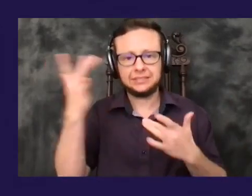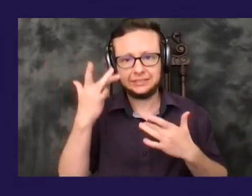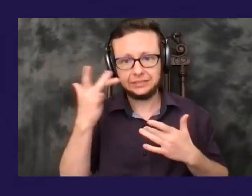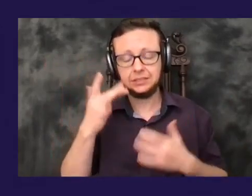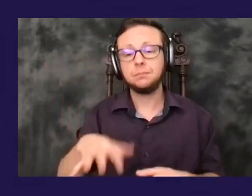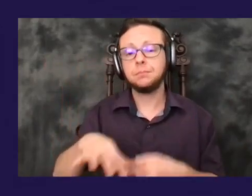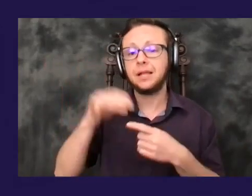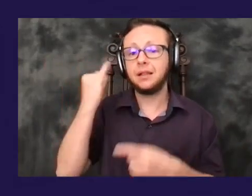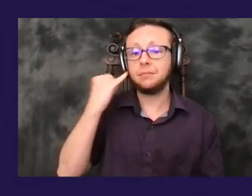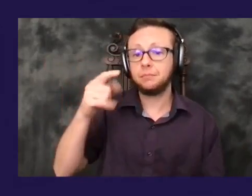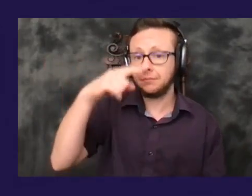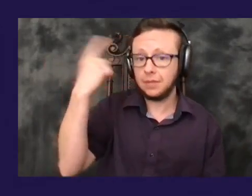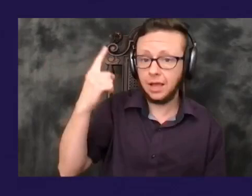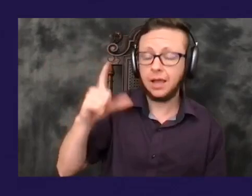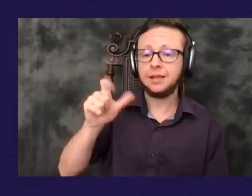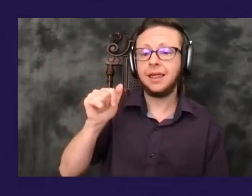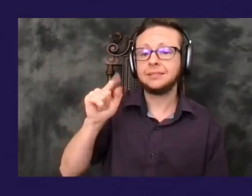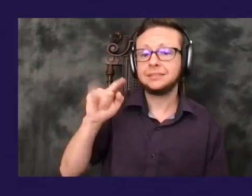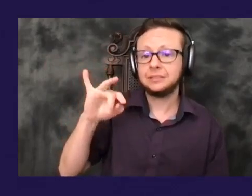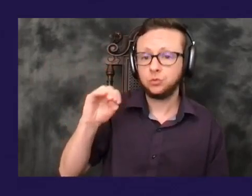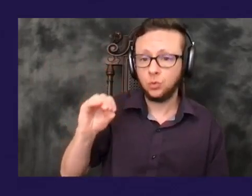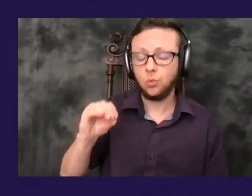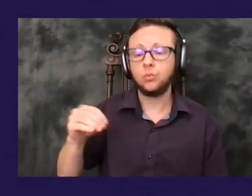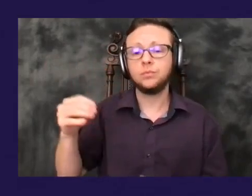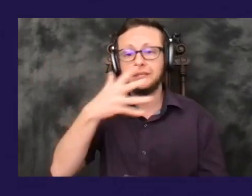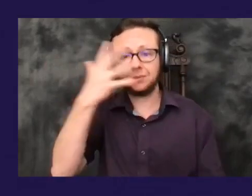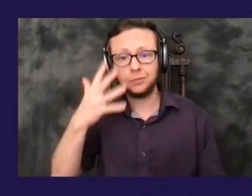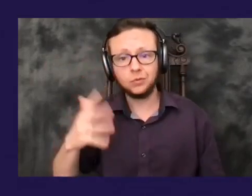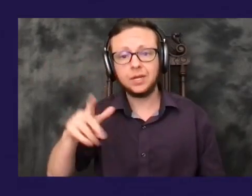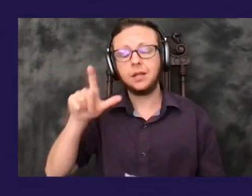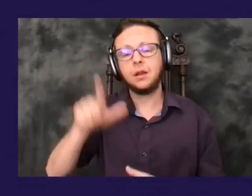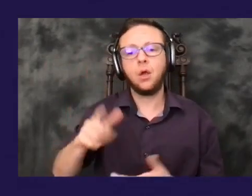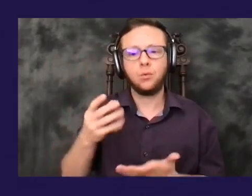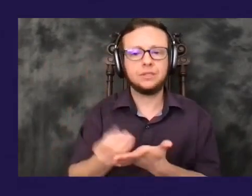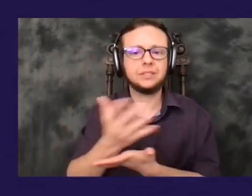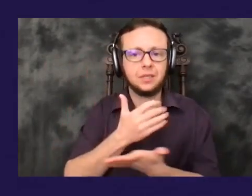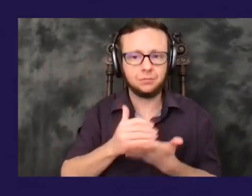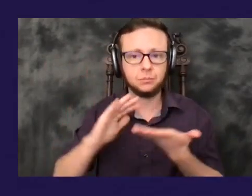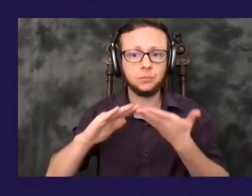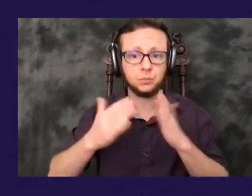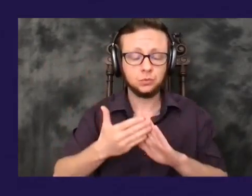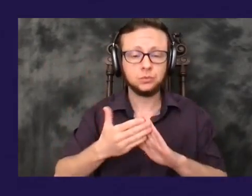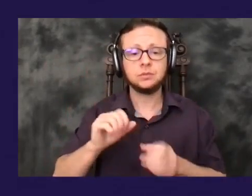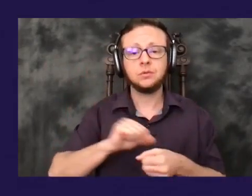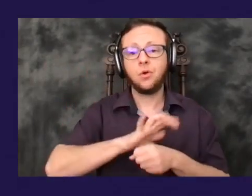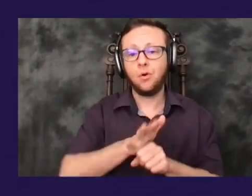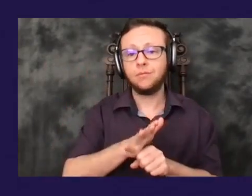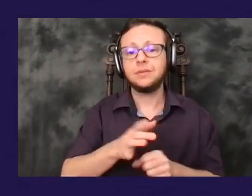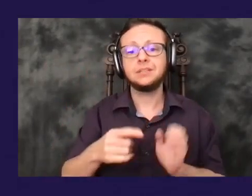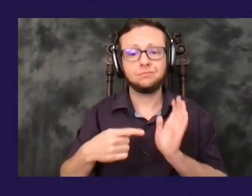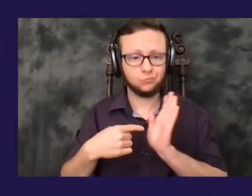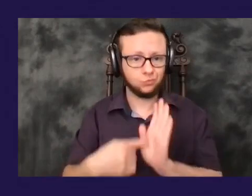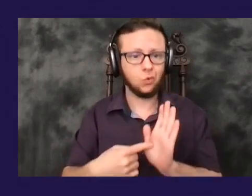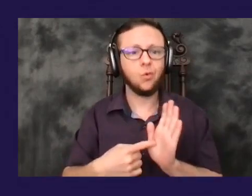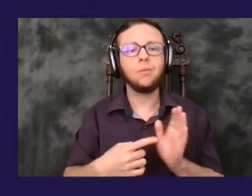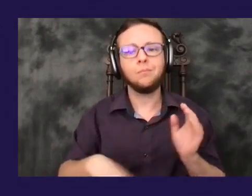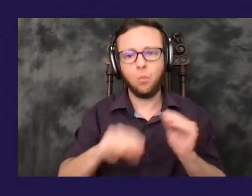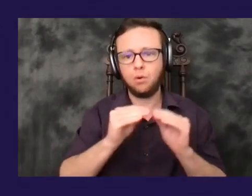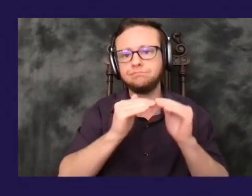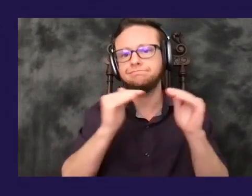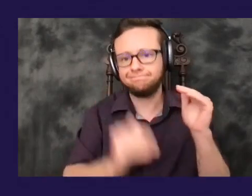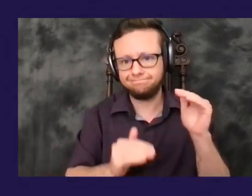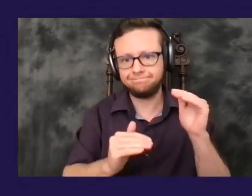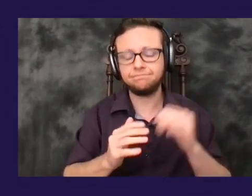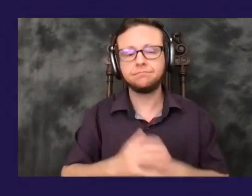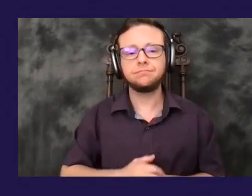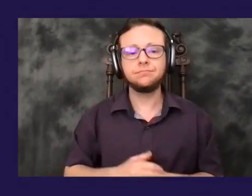Latino, immigrant, and low-income communities. The COVID-19 pandemic further showcased these health inequities. For example,